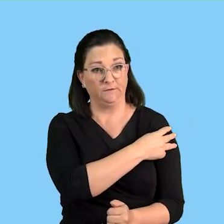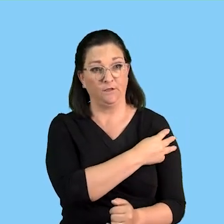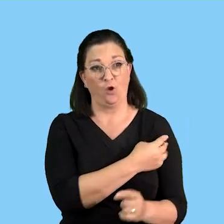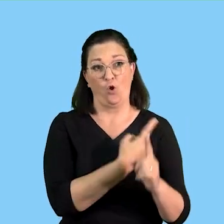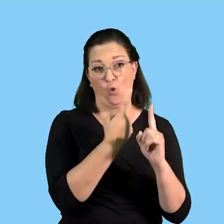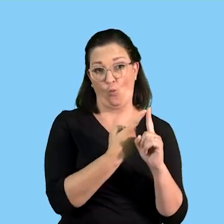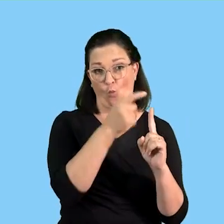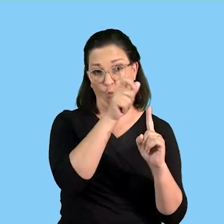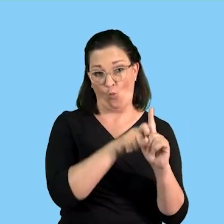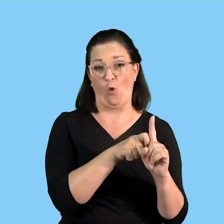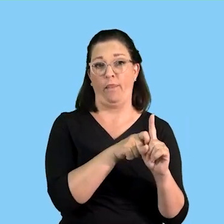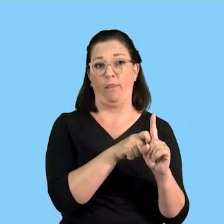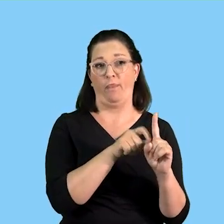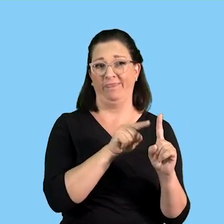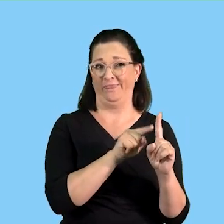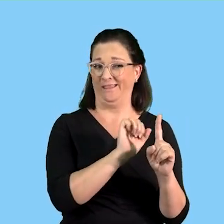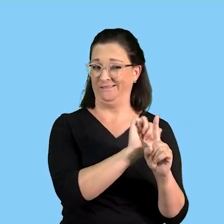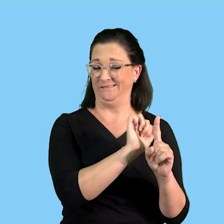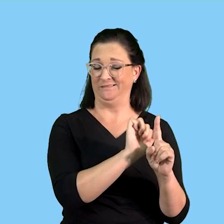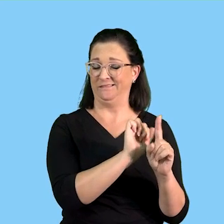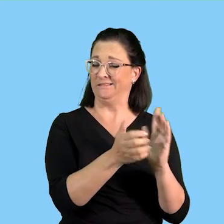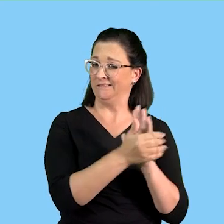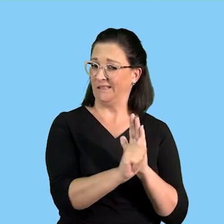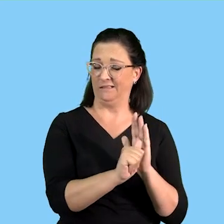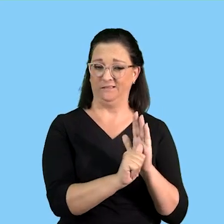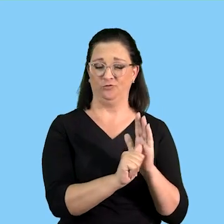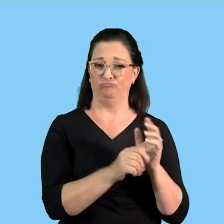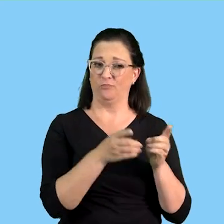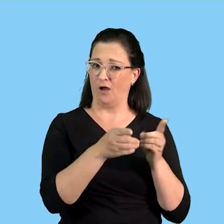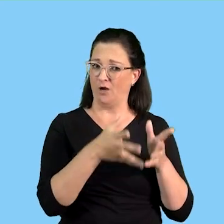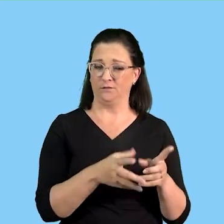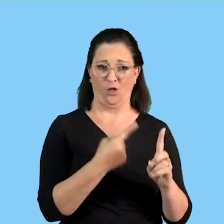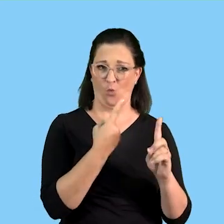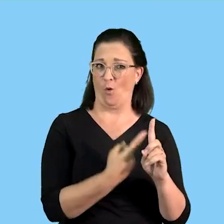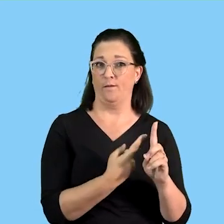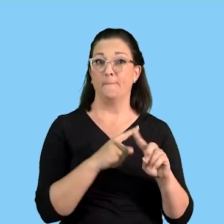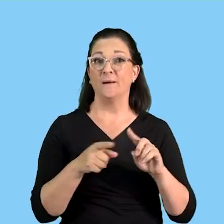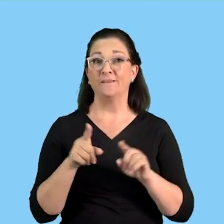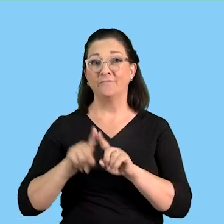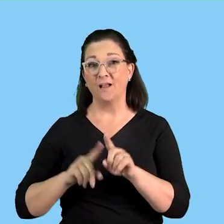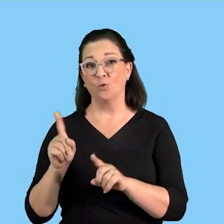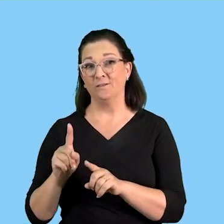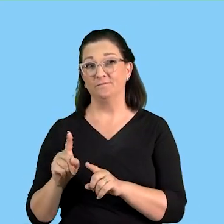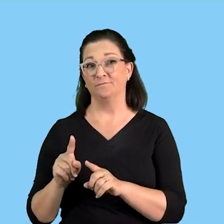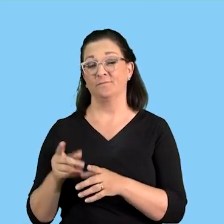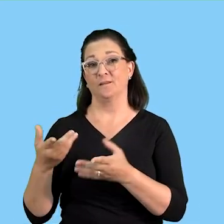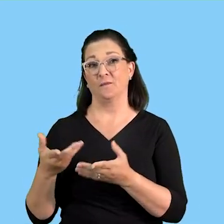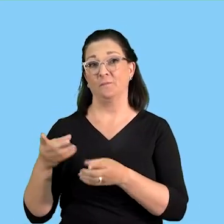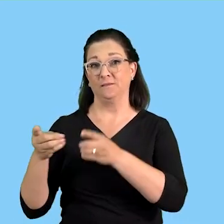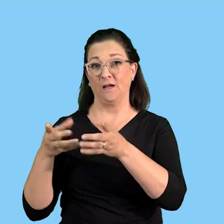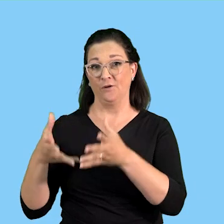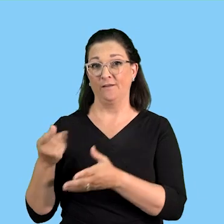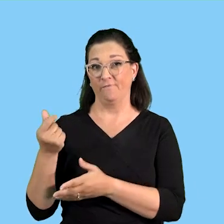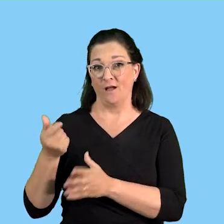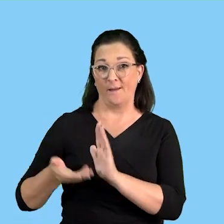at least by a one competent, highly skilled director. What is the failure? Director's